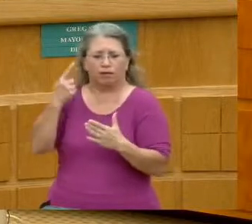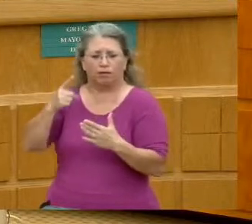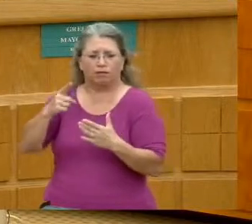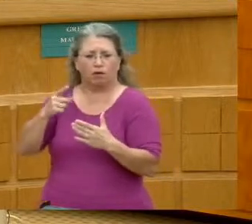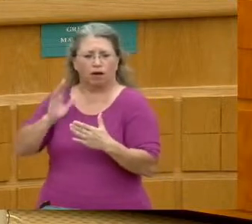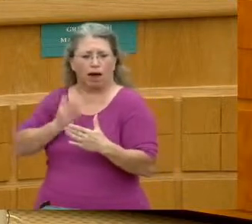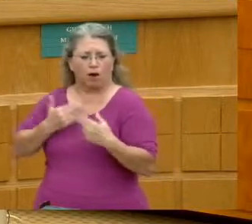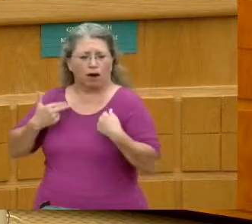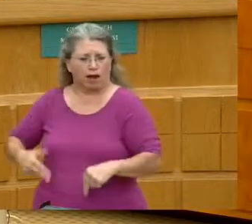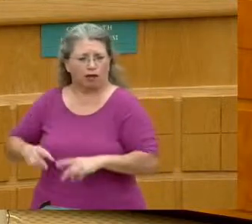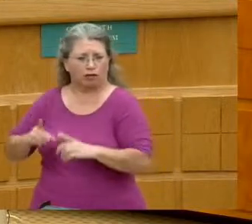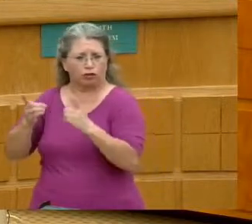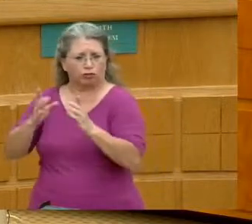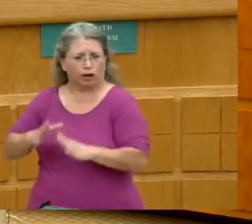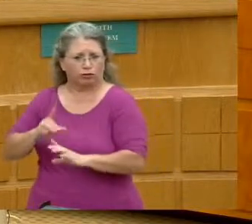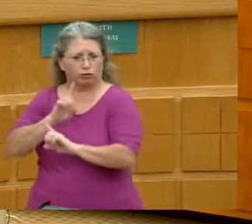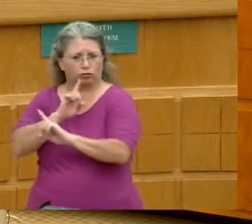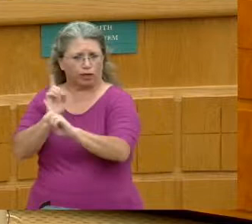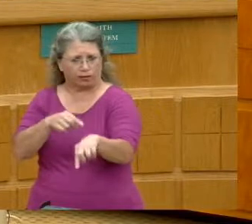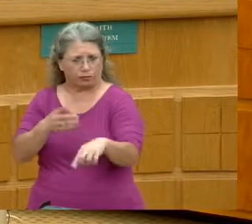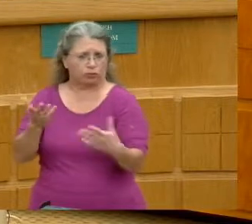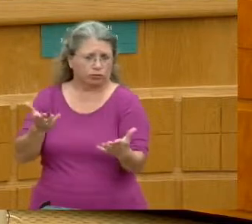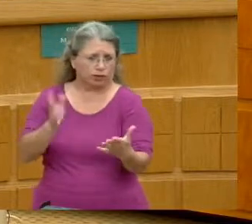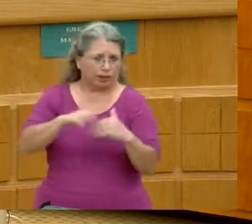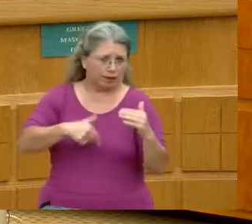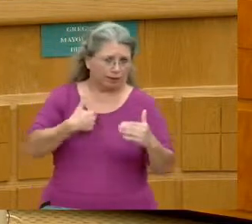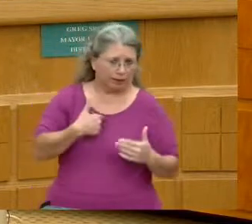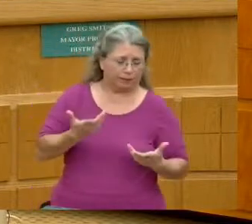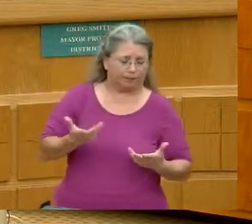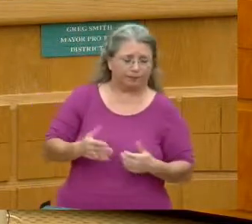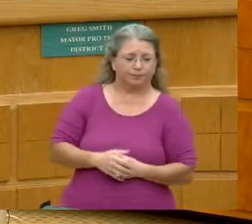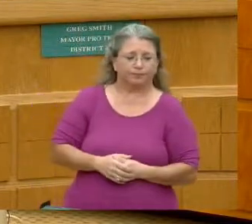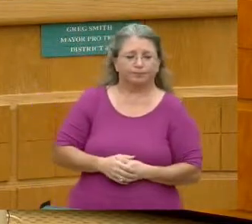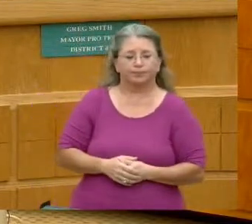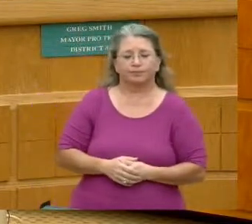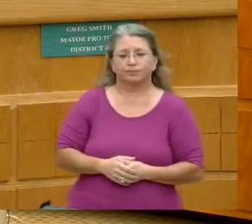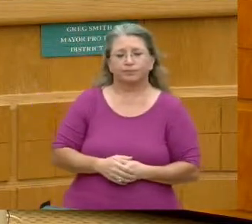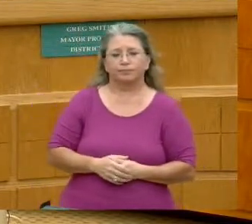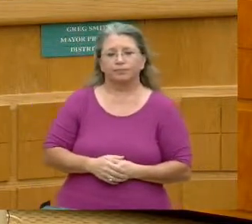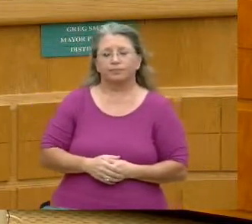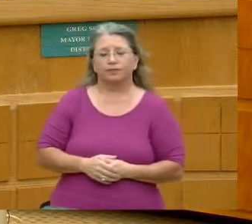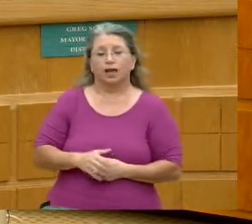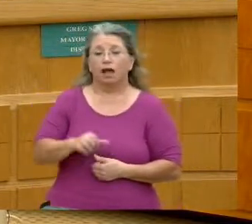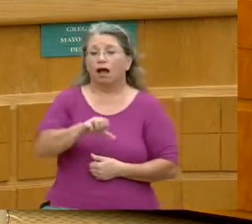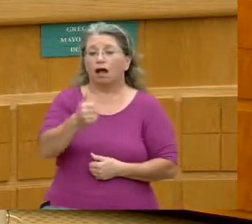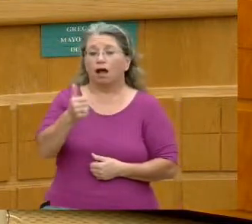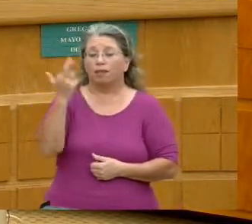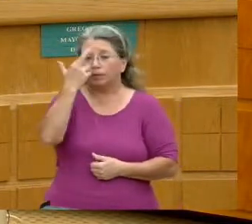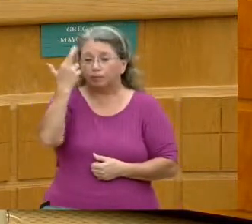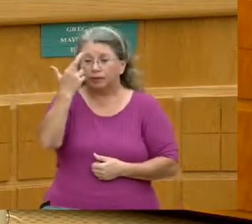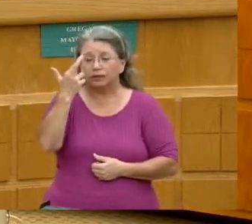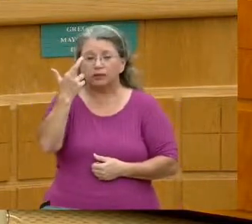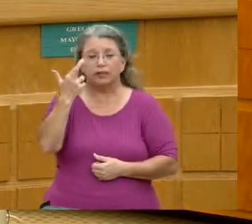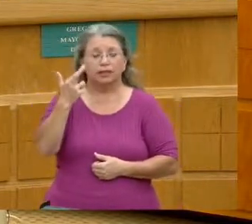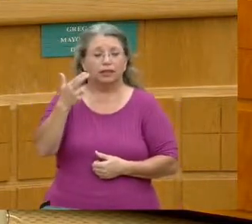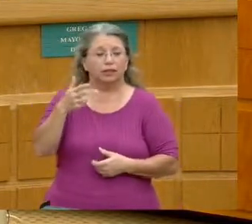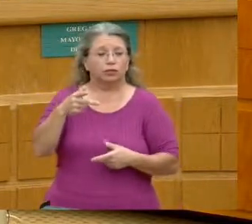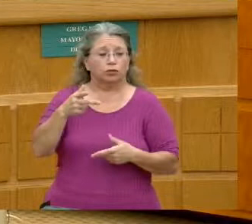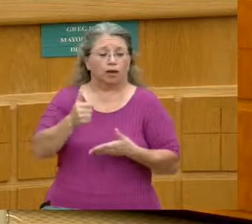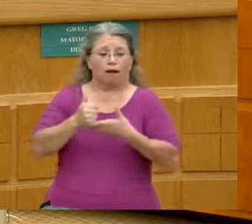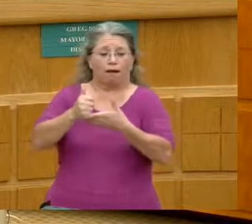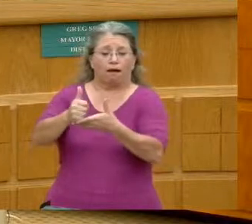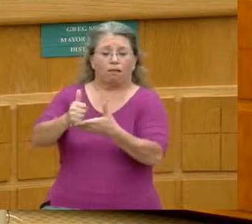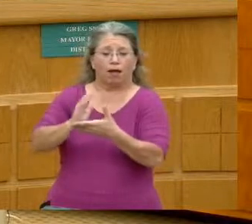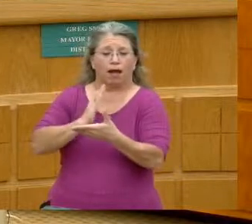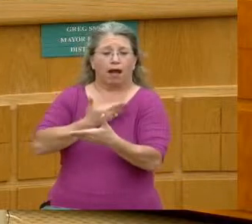bit today in the presentation. Our other purpose is to enable evidence-based decision-making. What this means